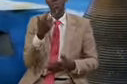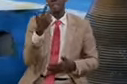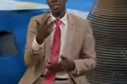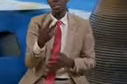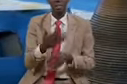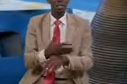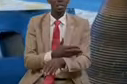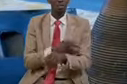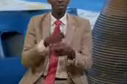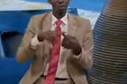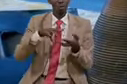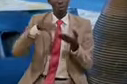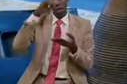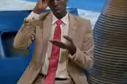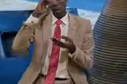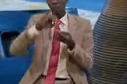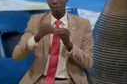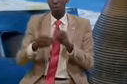at.